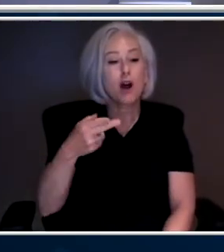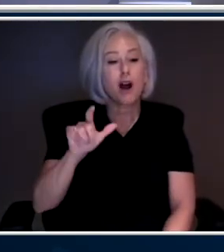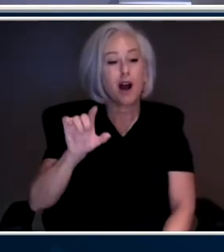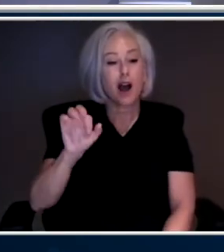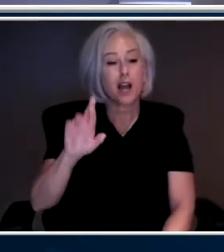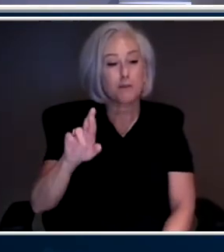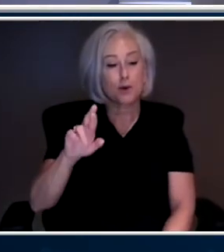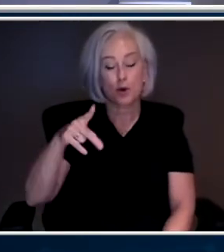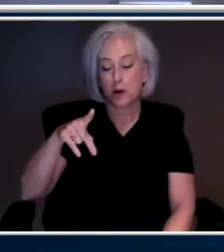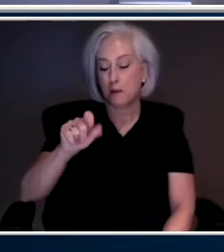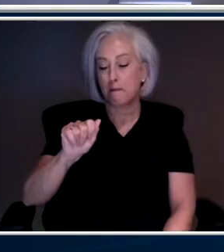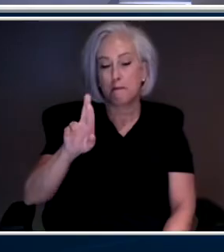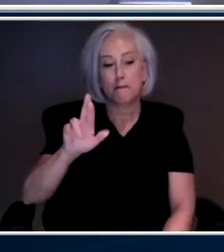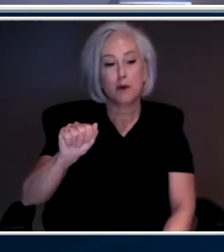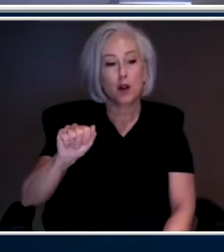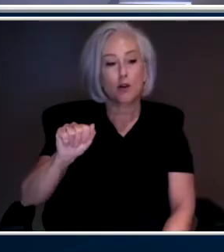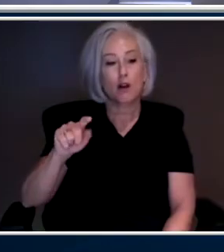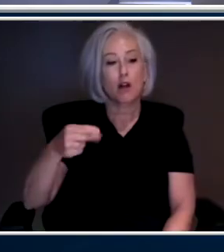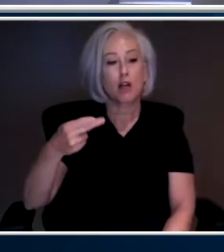hyperparathyroid disease?